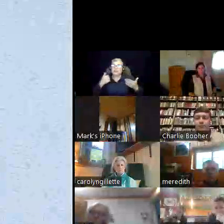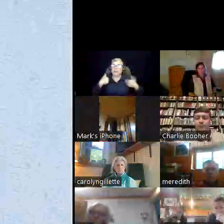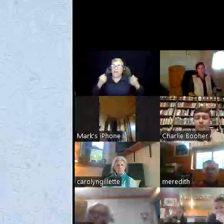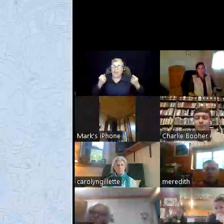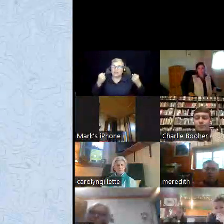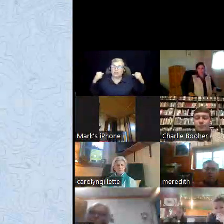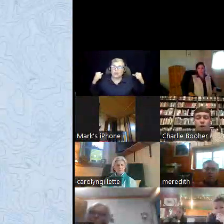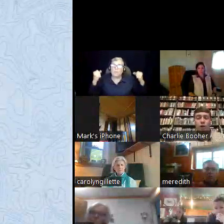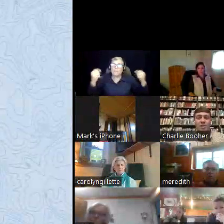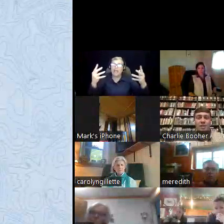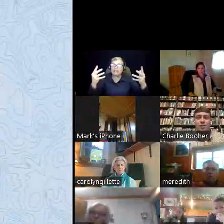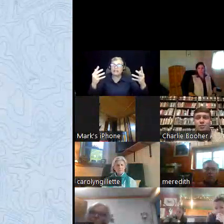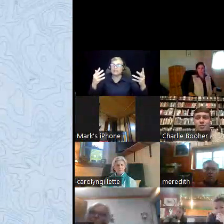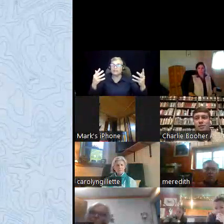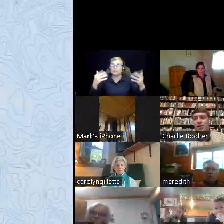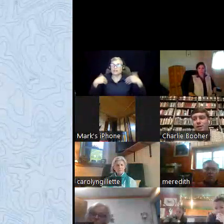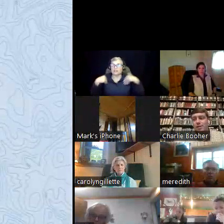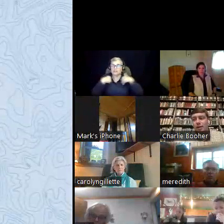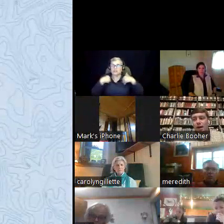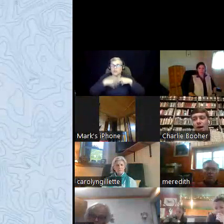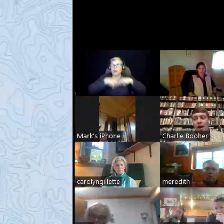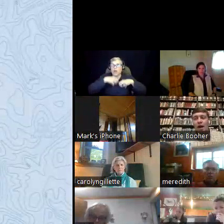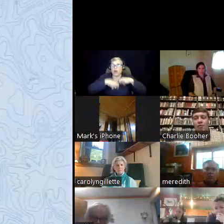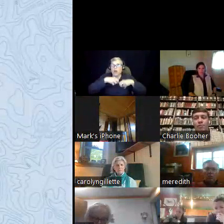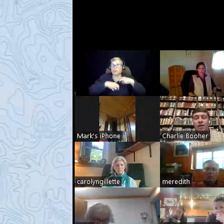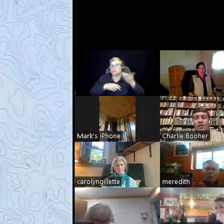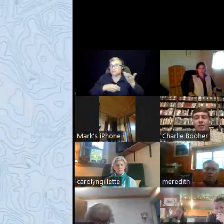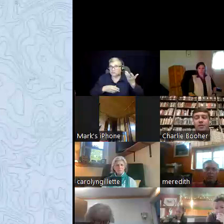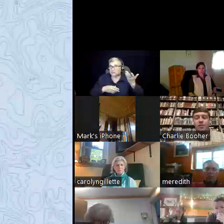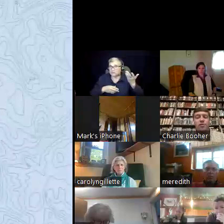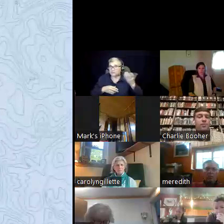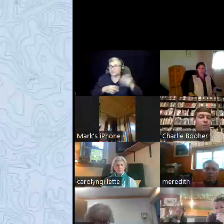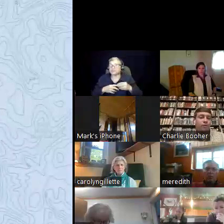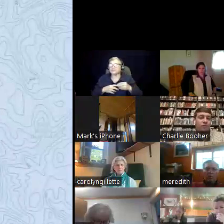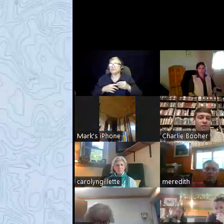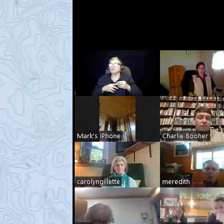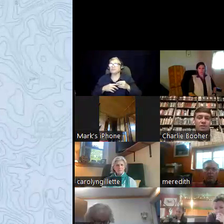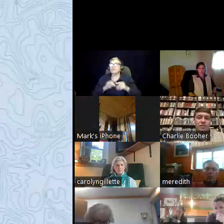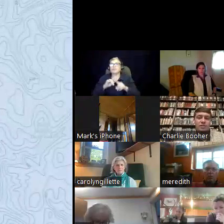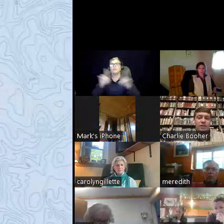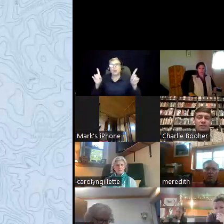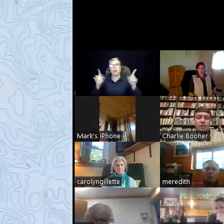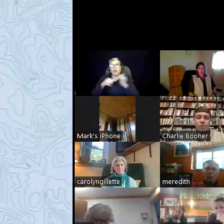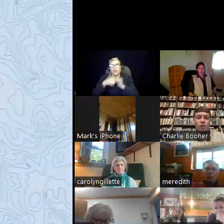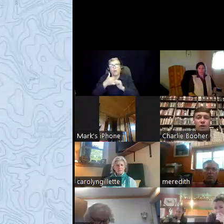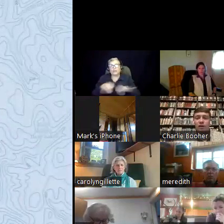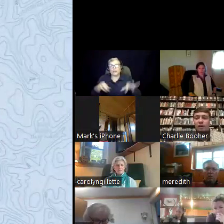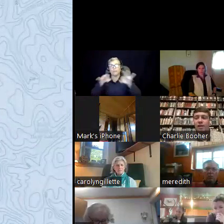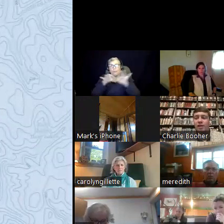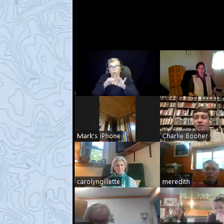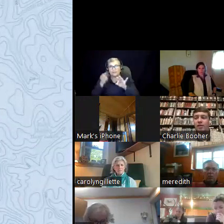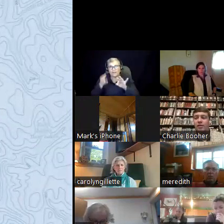are causing issues. I think the most important thing for me is that we continue to